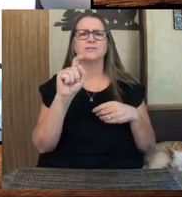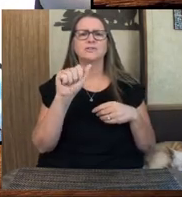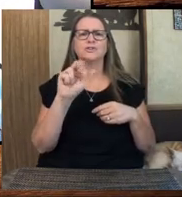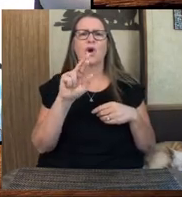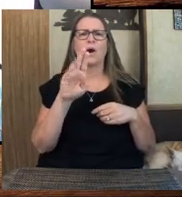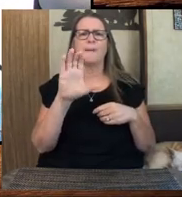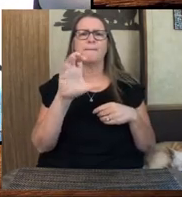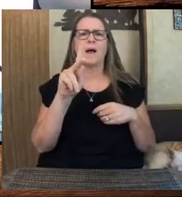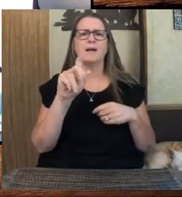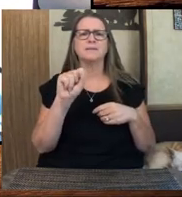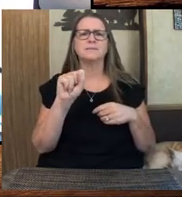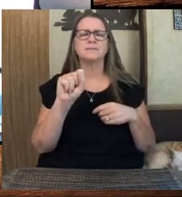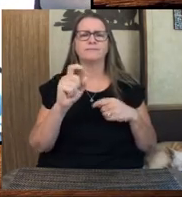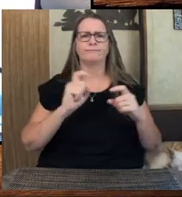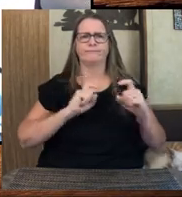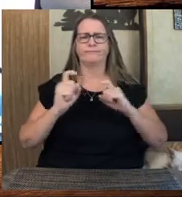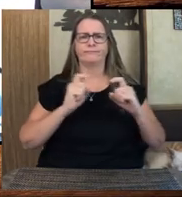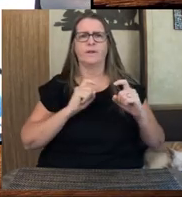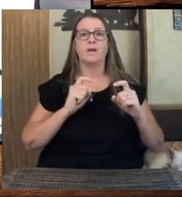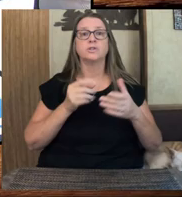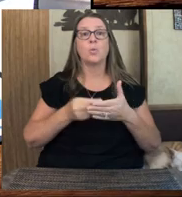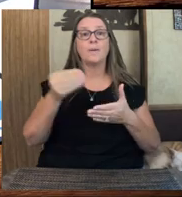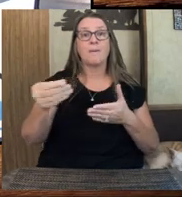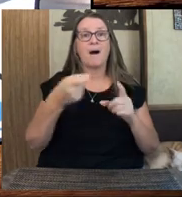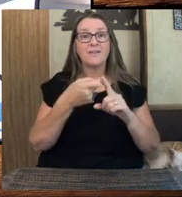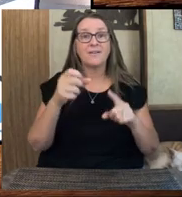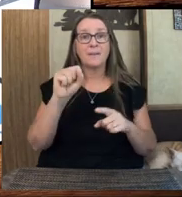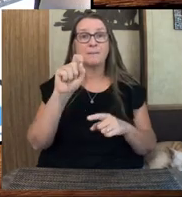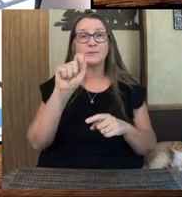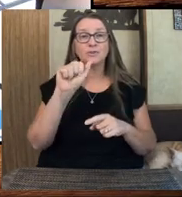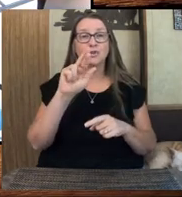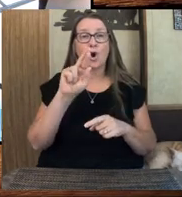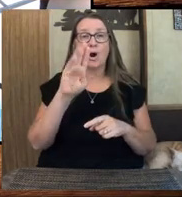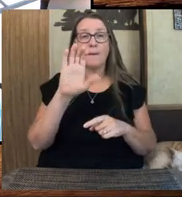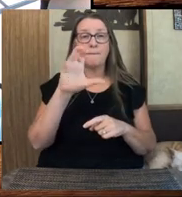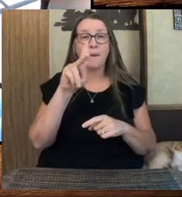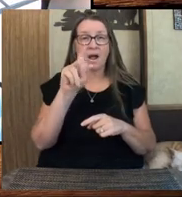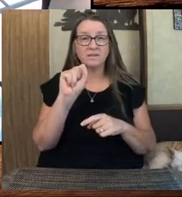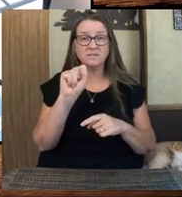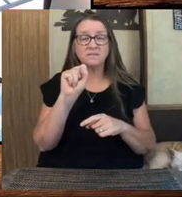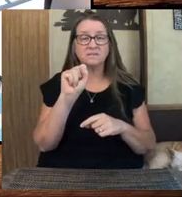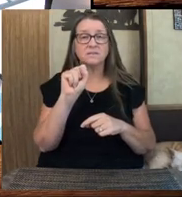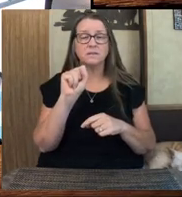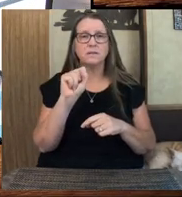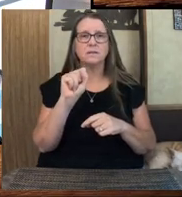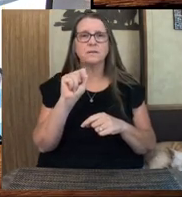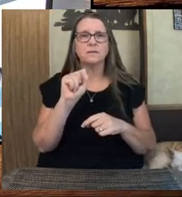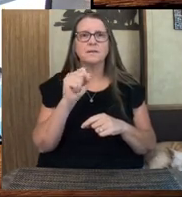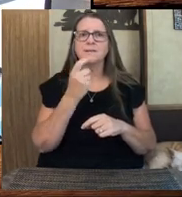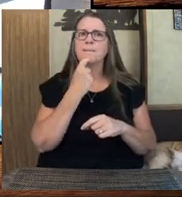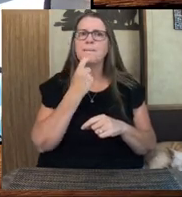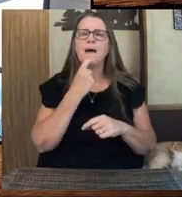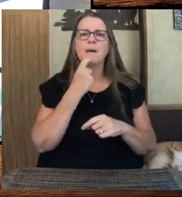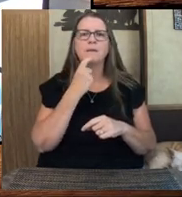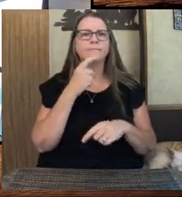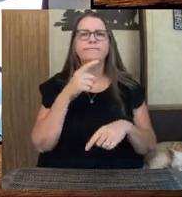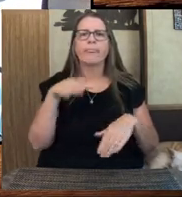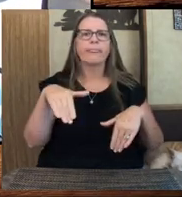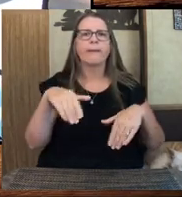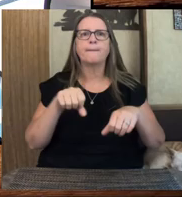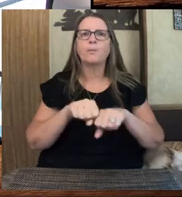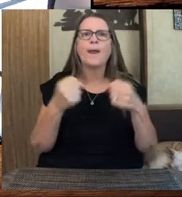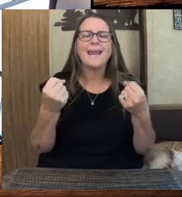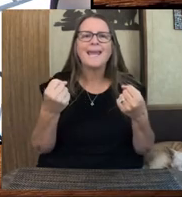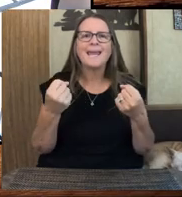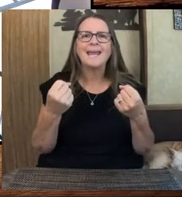kinds of gift cards and stuff. So we actually bought this at Starbucks, and I